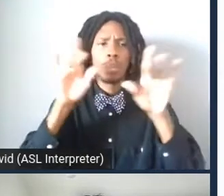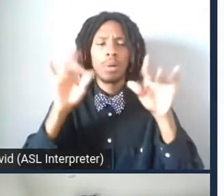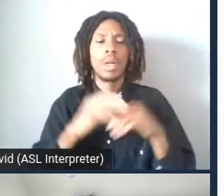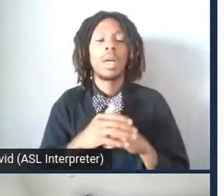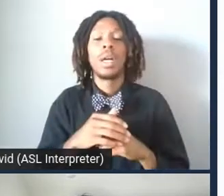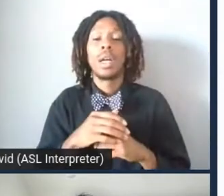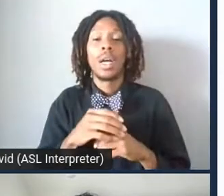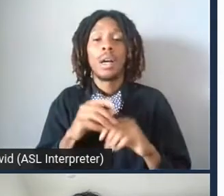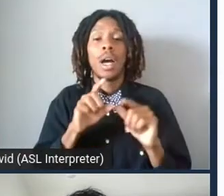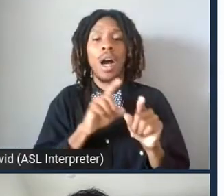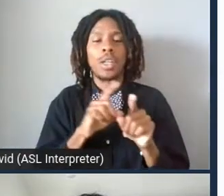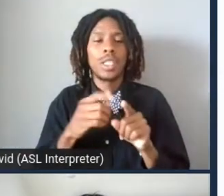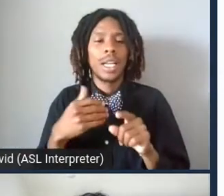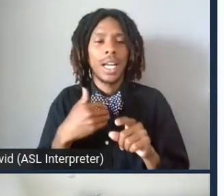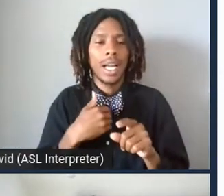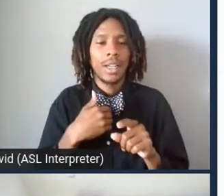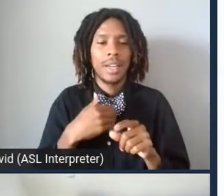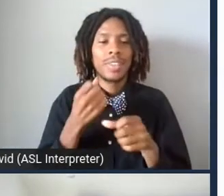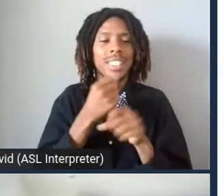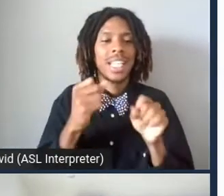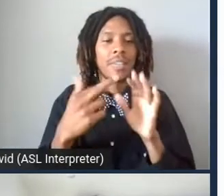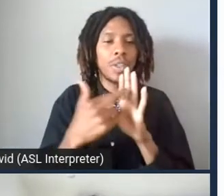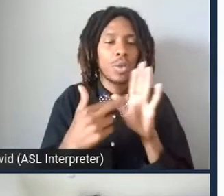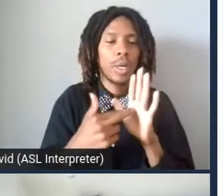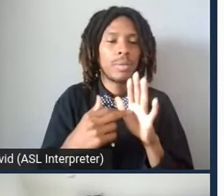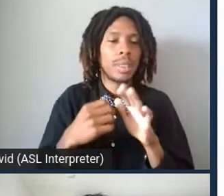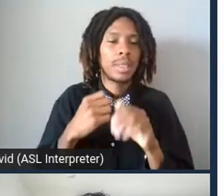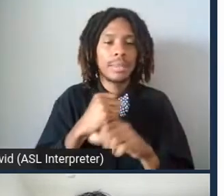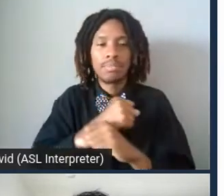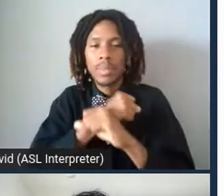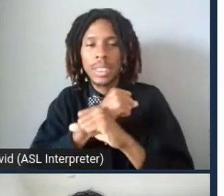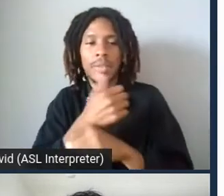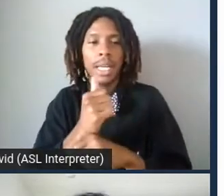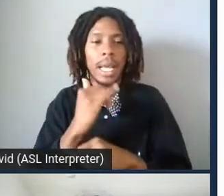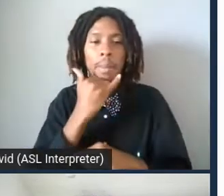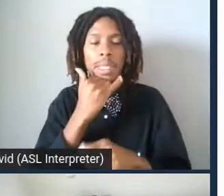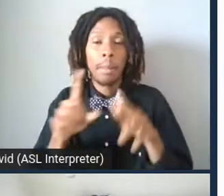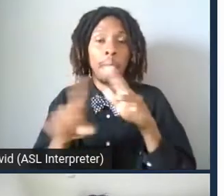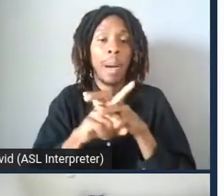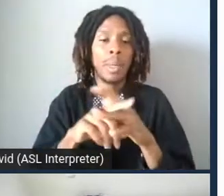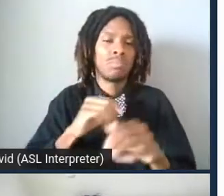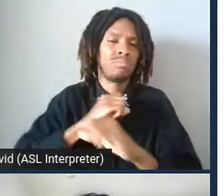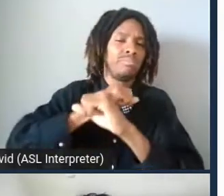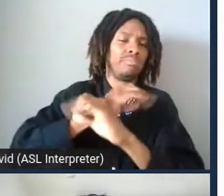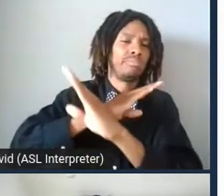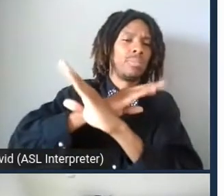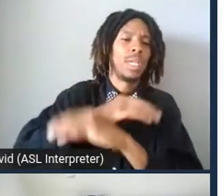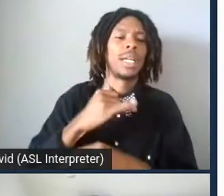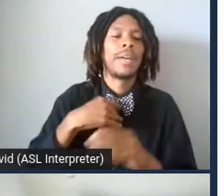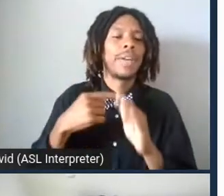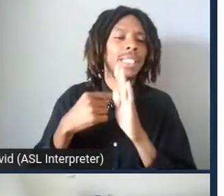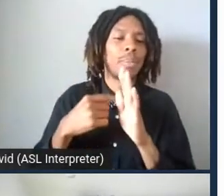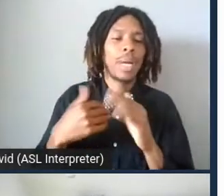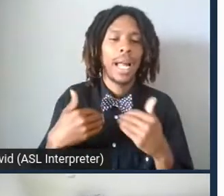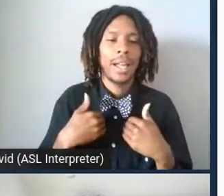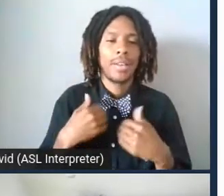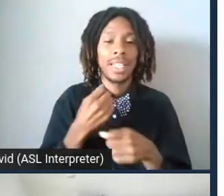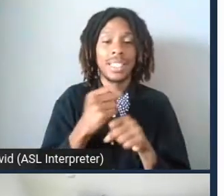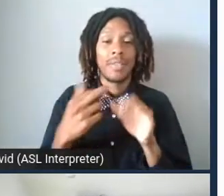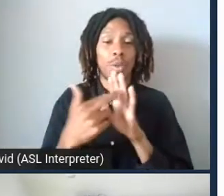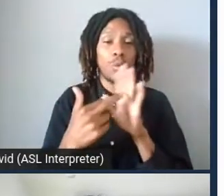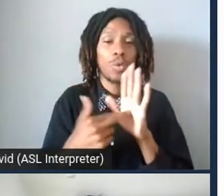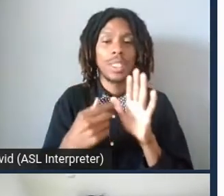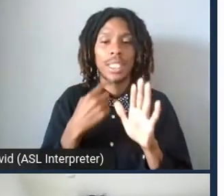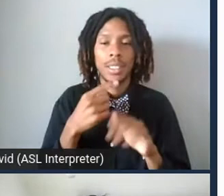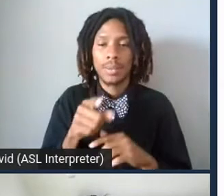with what we call safety rules to safeguard any mistakes that happen. For example, right now we have a safety rule that